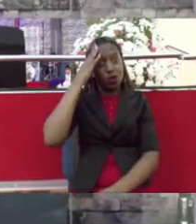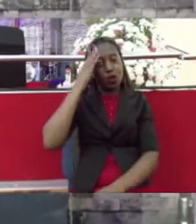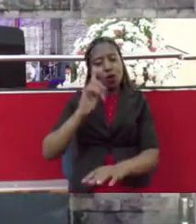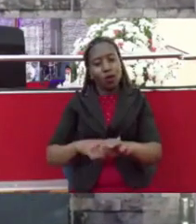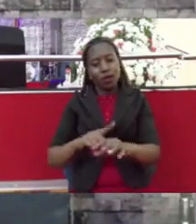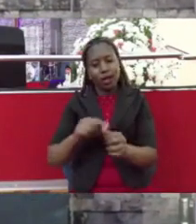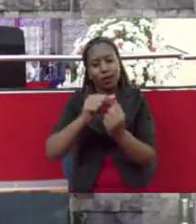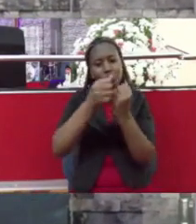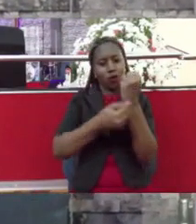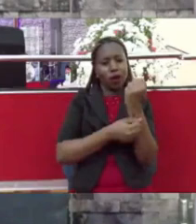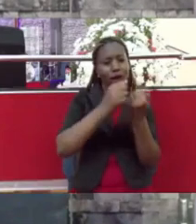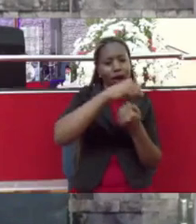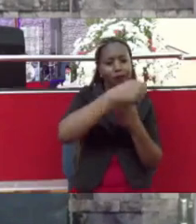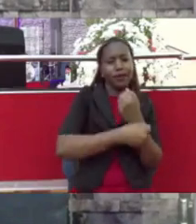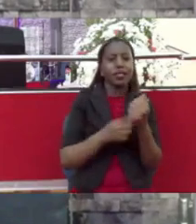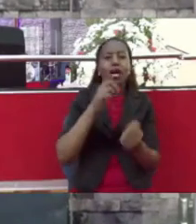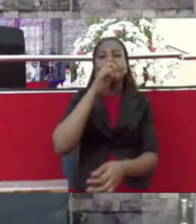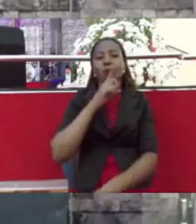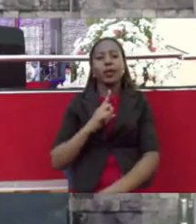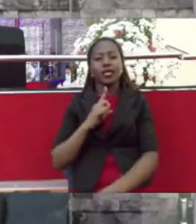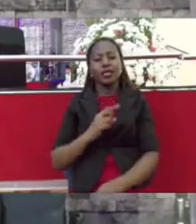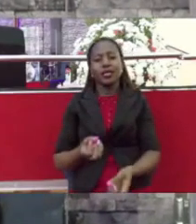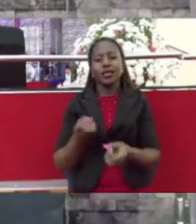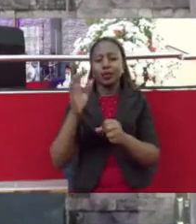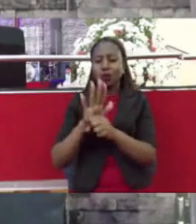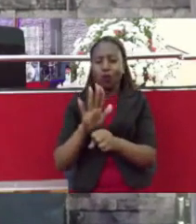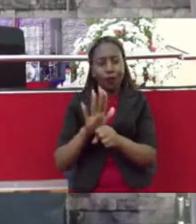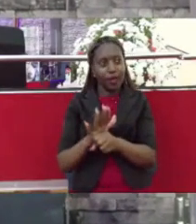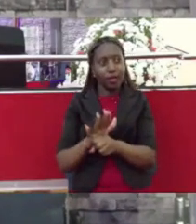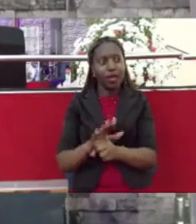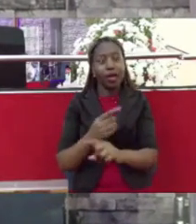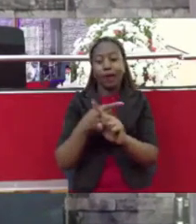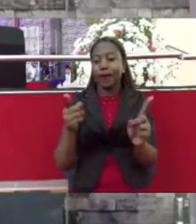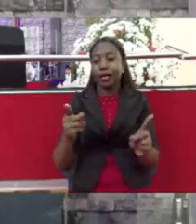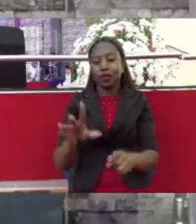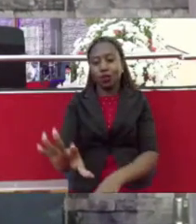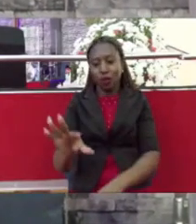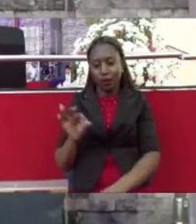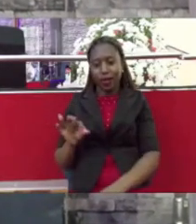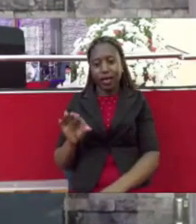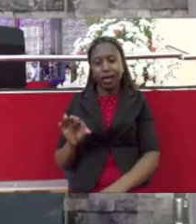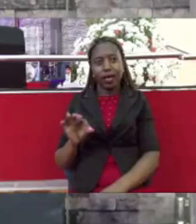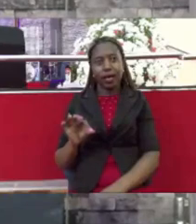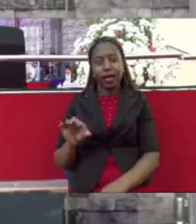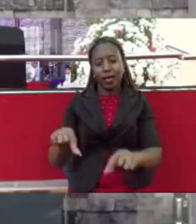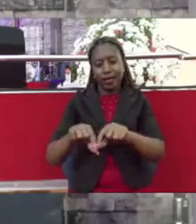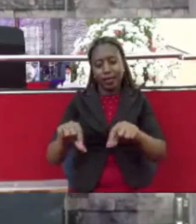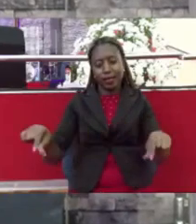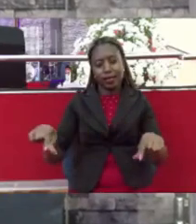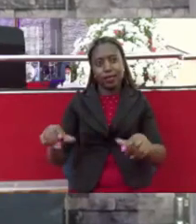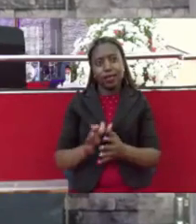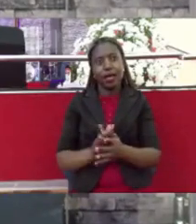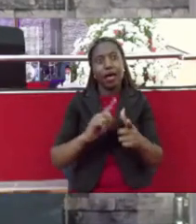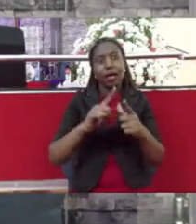inapovunwa inakuja ikiwa mingi sana. And then we usually pick the sticks. Tunachukua zile vijiti. And we thresh